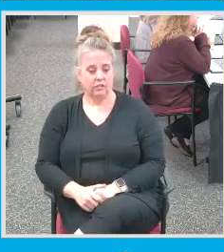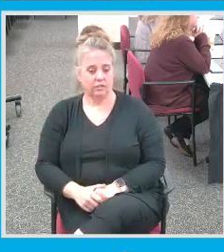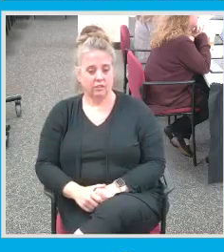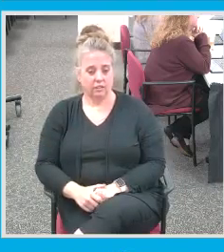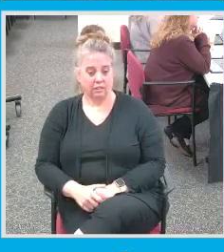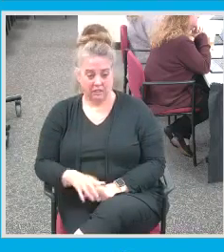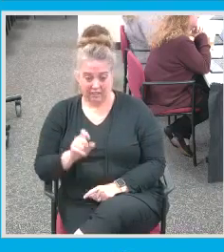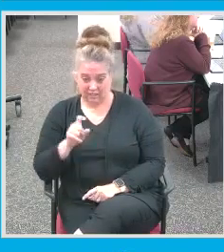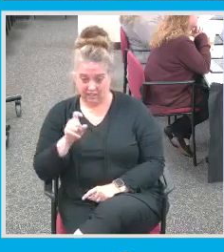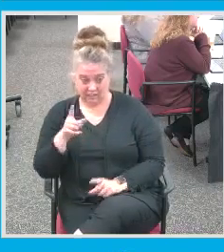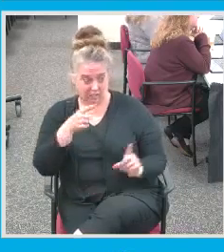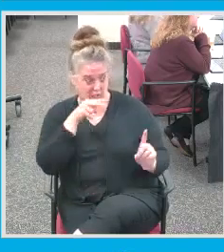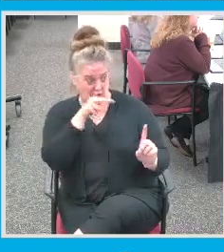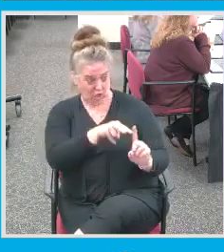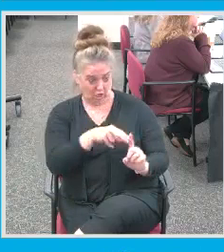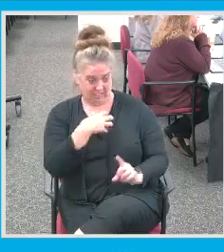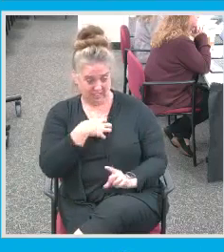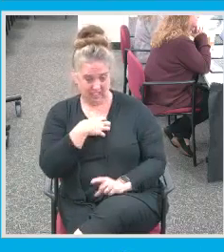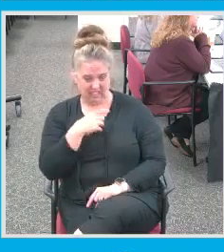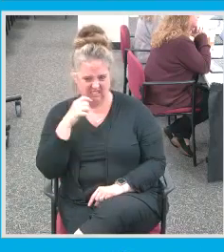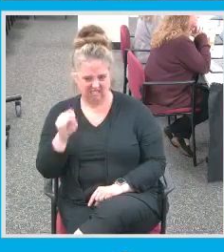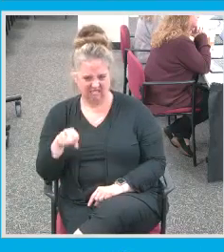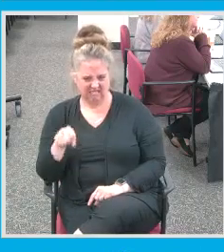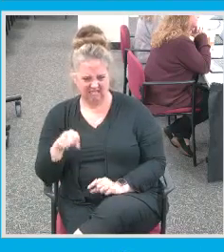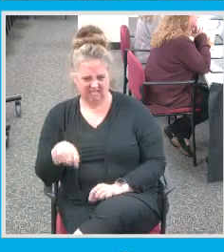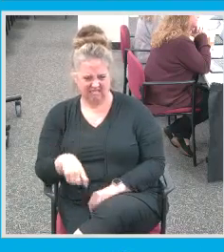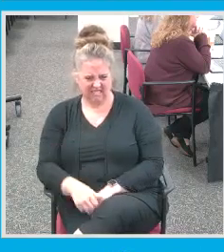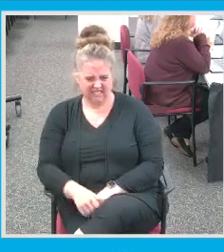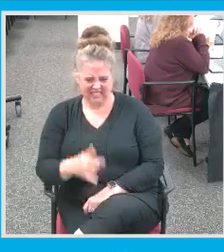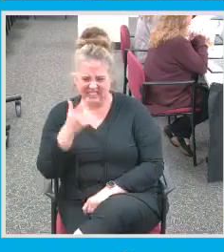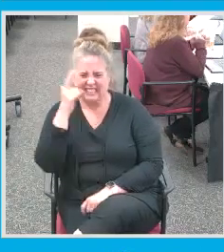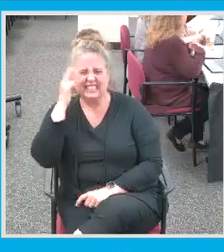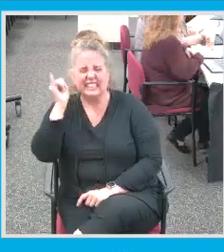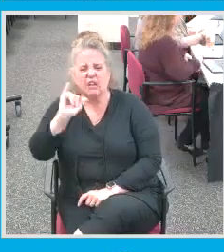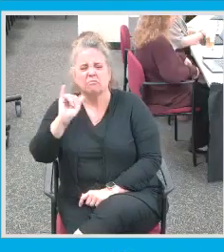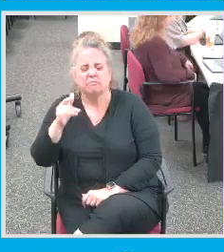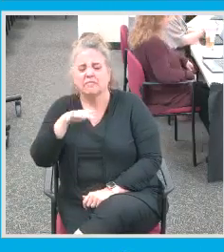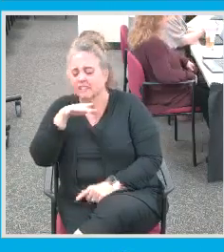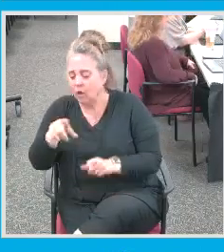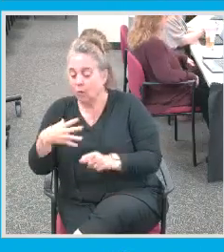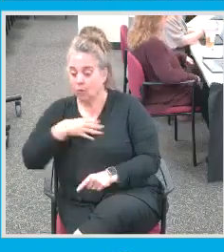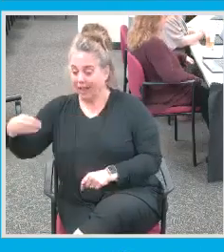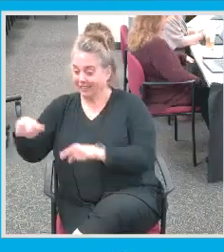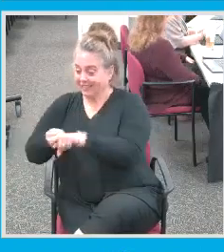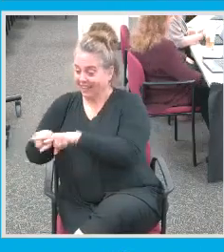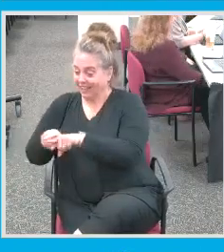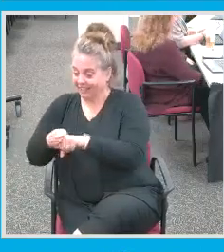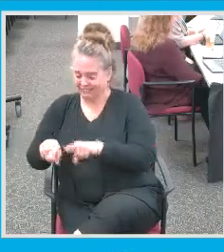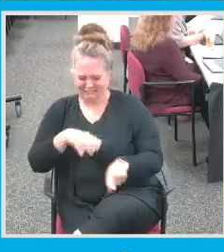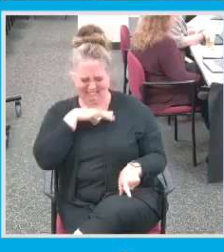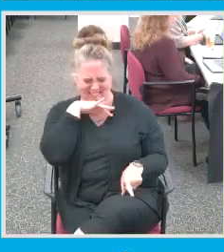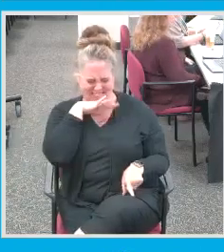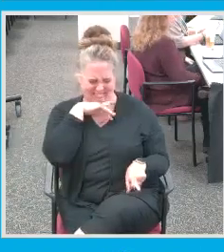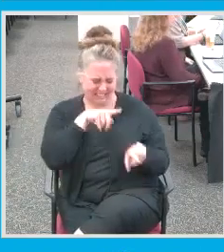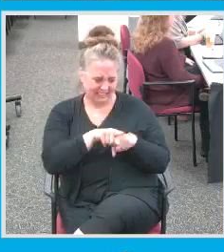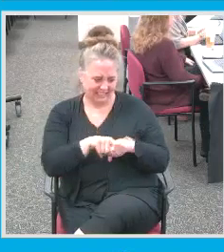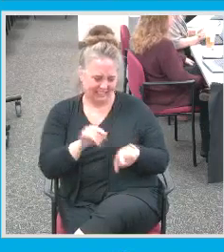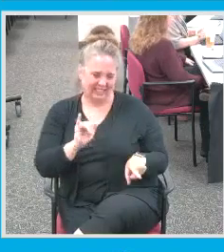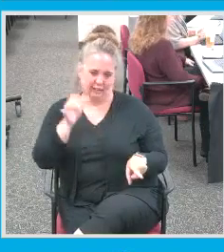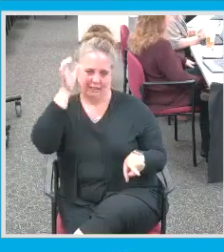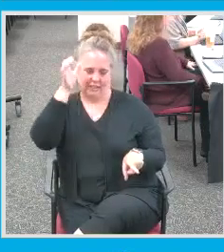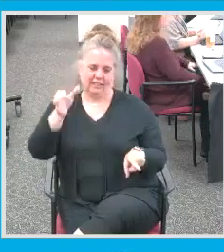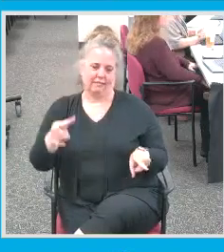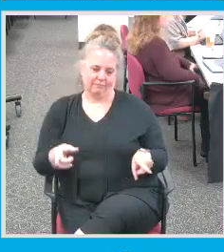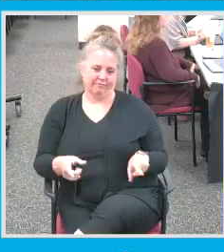dirty socks or something? Yep, that's right. That's exactly right. And I want to thank all three of